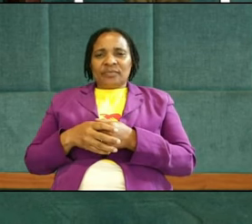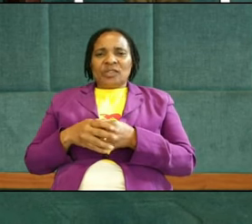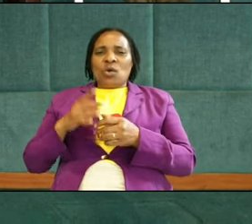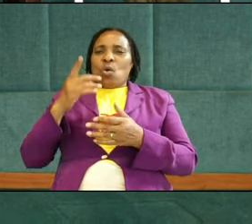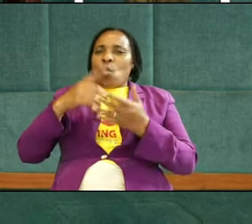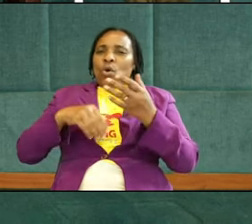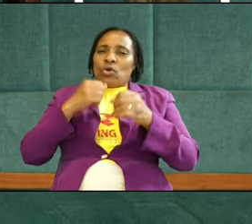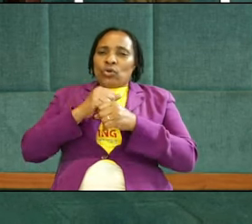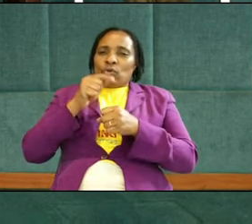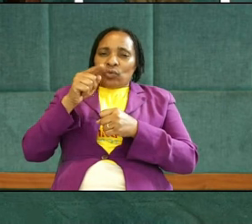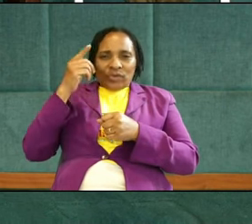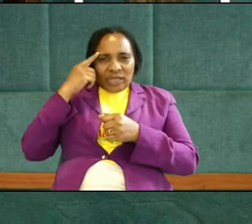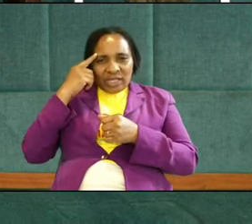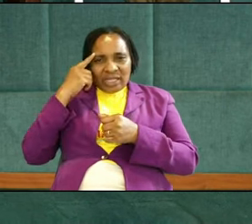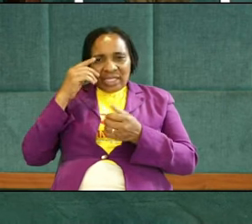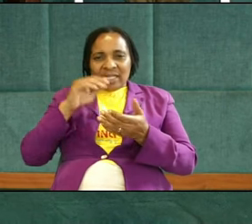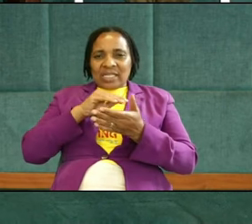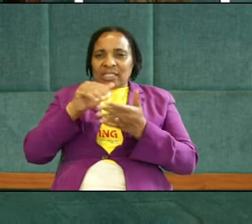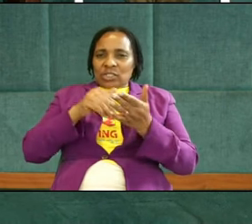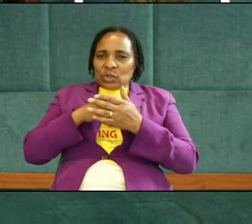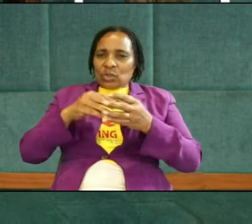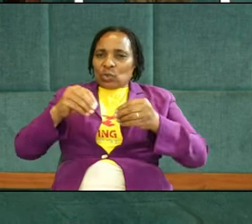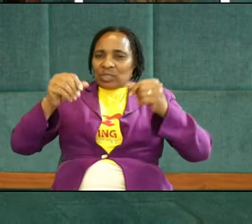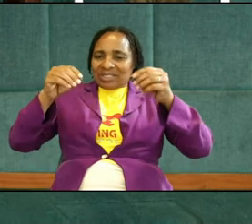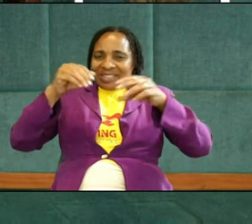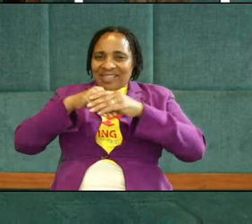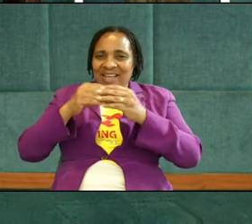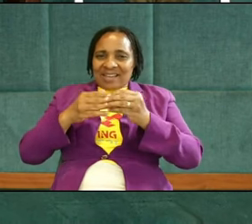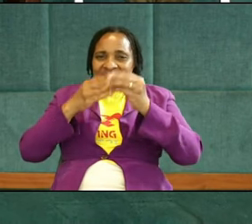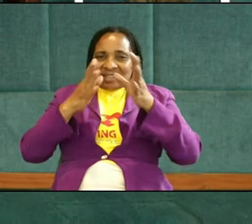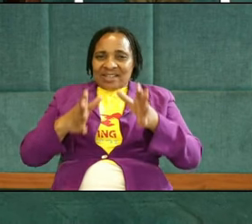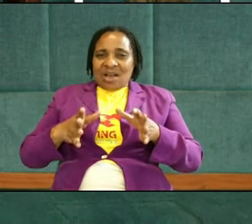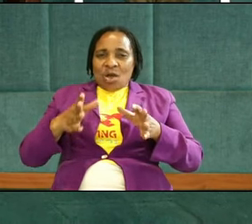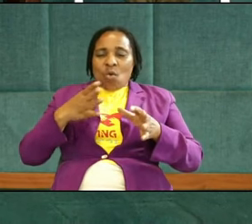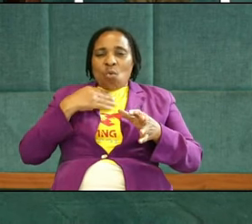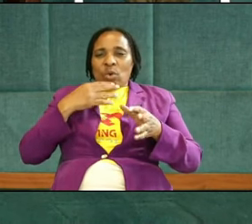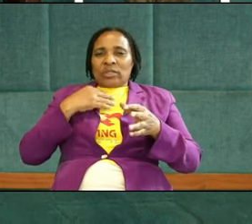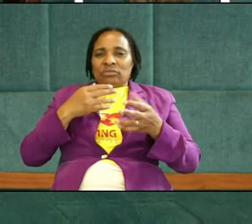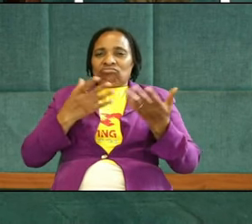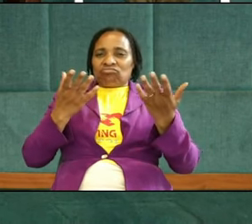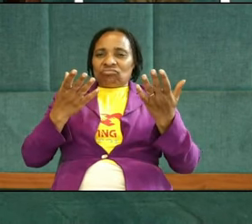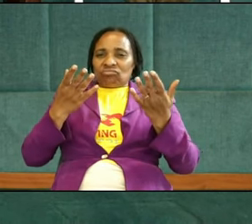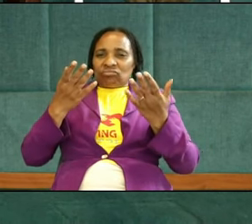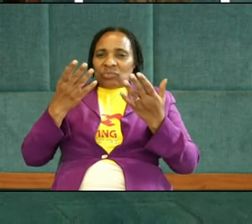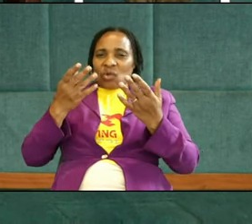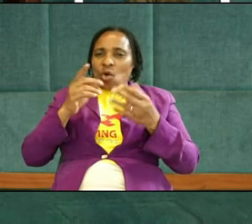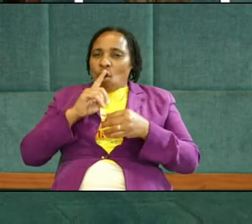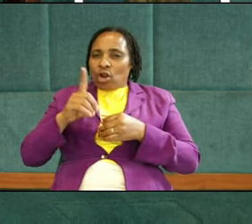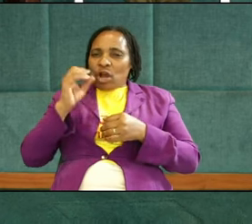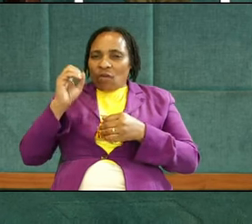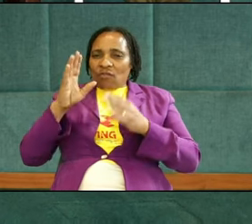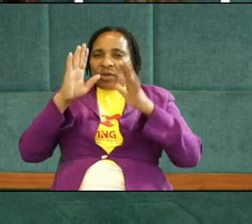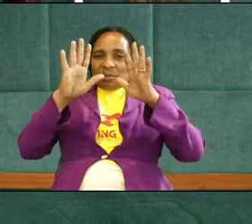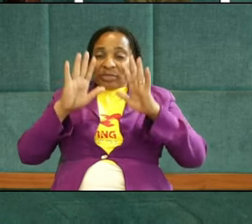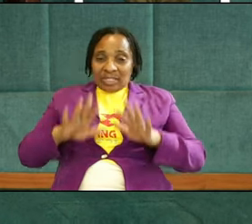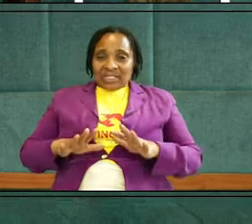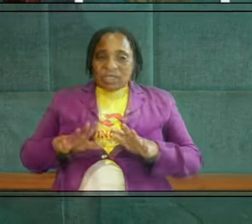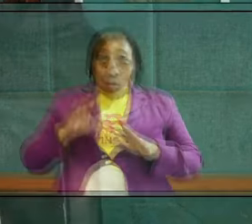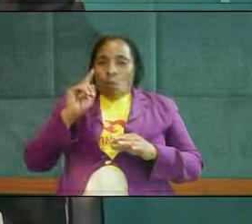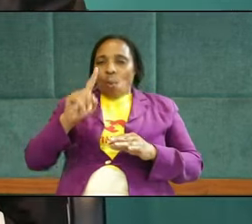What do you think are the most essential qualities in a leader? And we are going to rank them in order of importance, one being